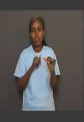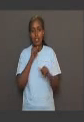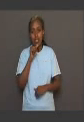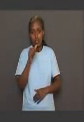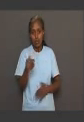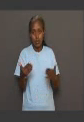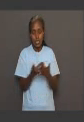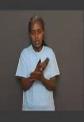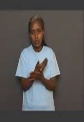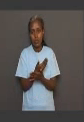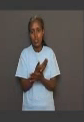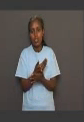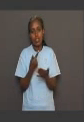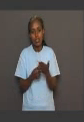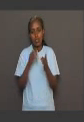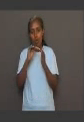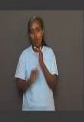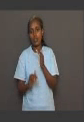mean that it is odd.